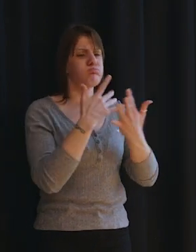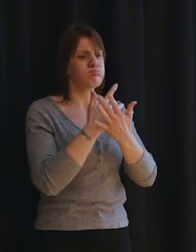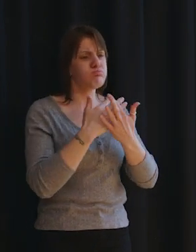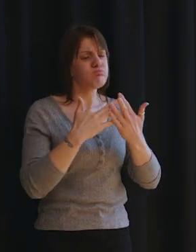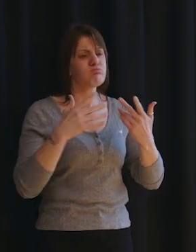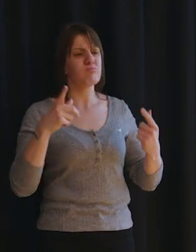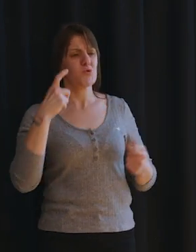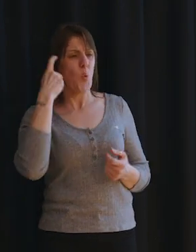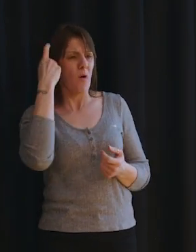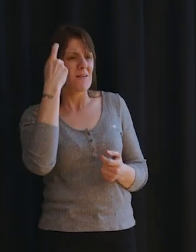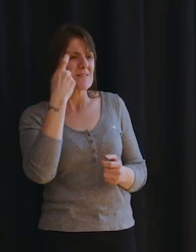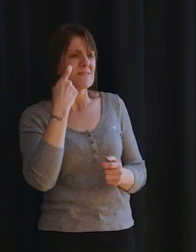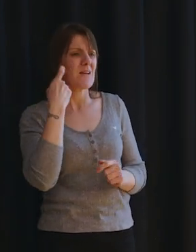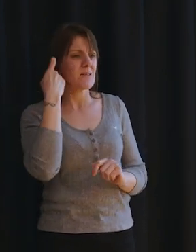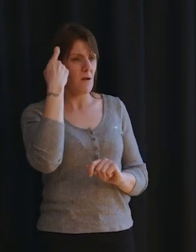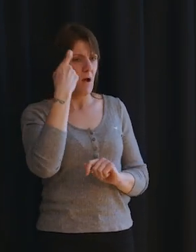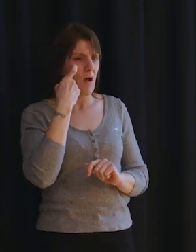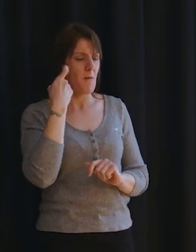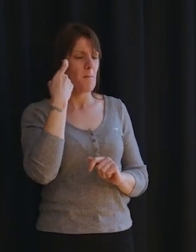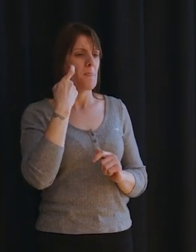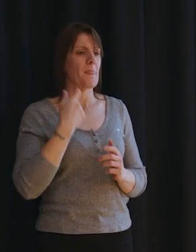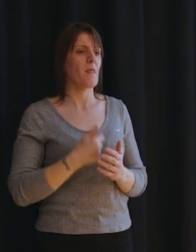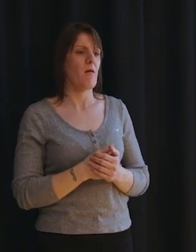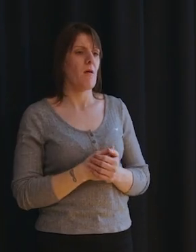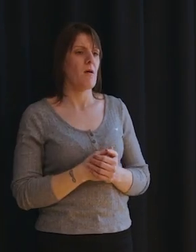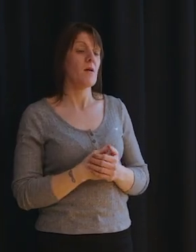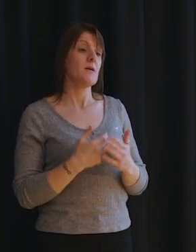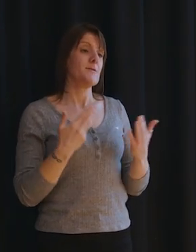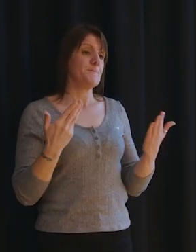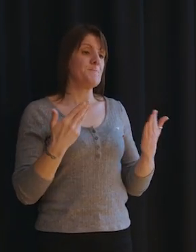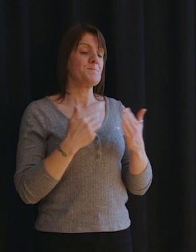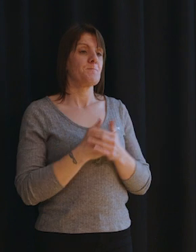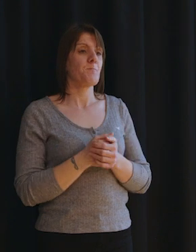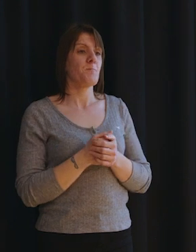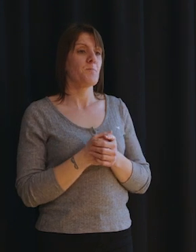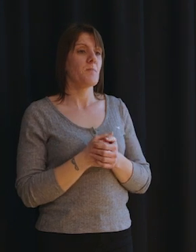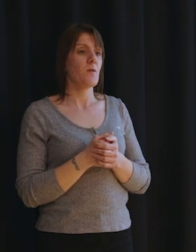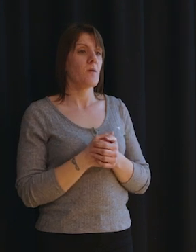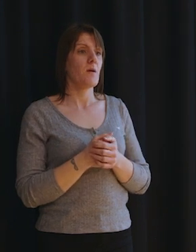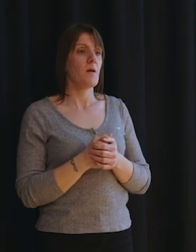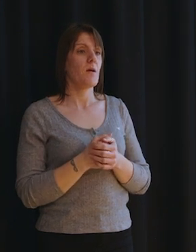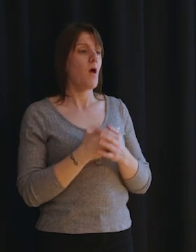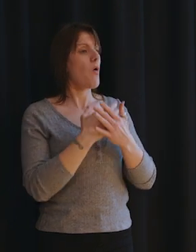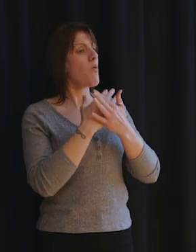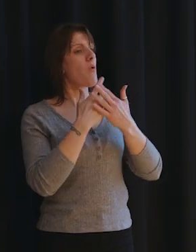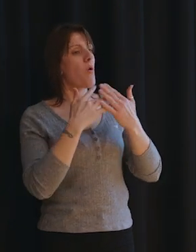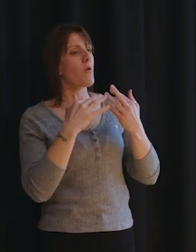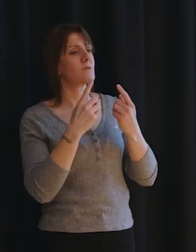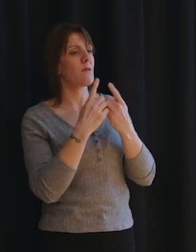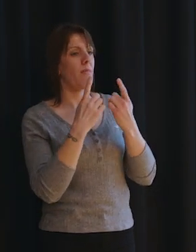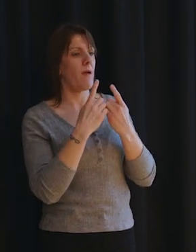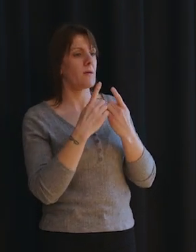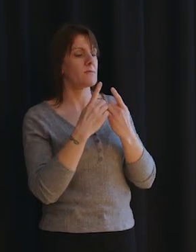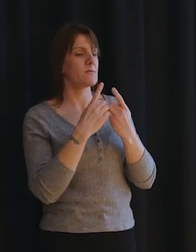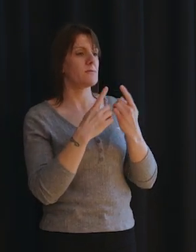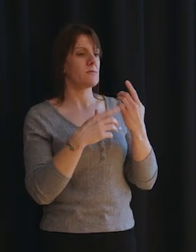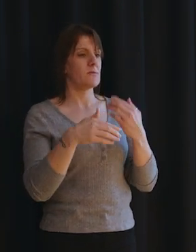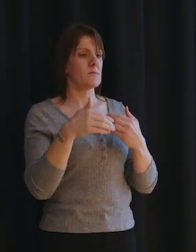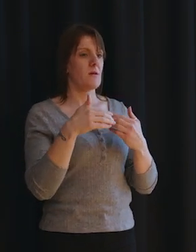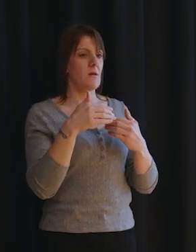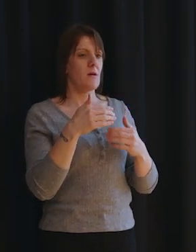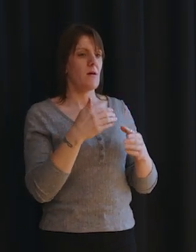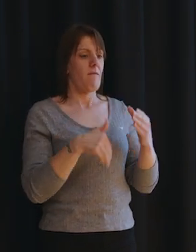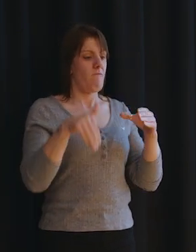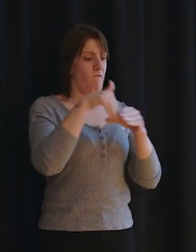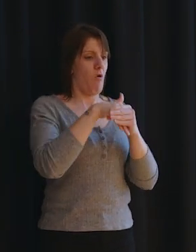to kind of consider. Okay, so There's lots of things in the mix with substance